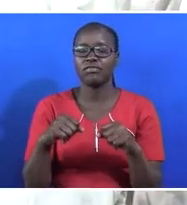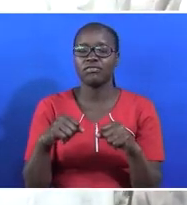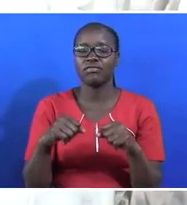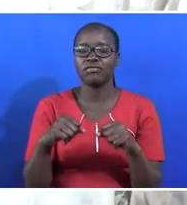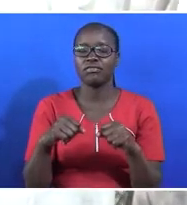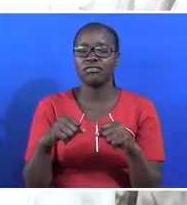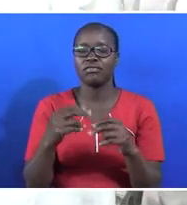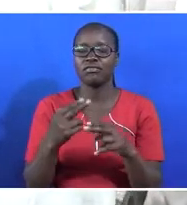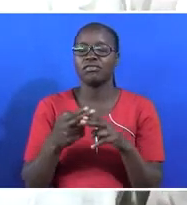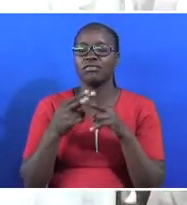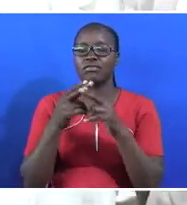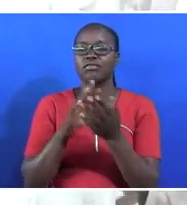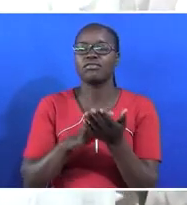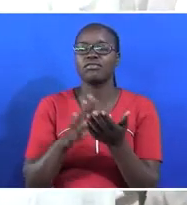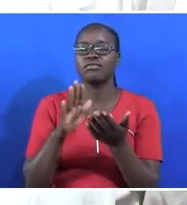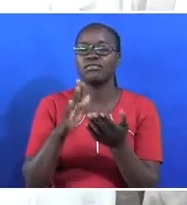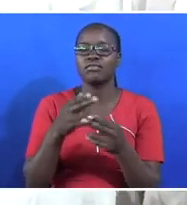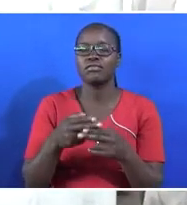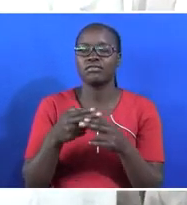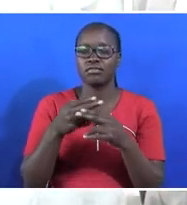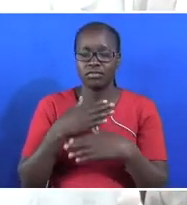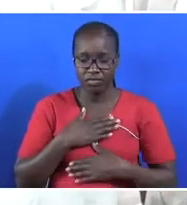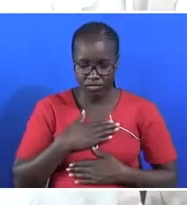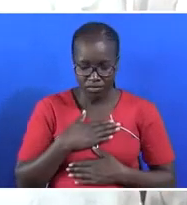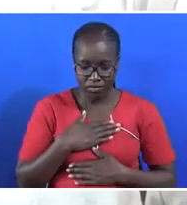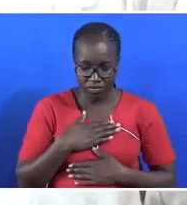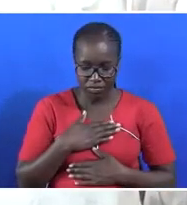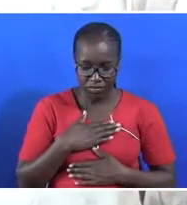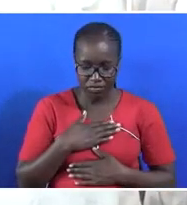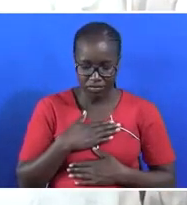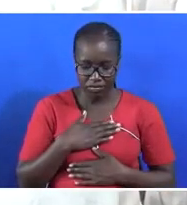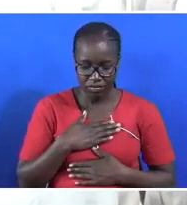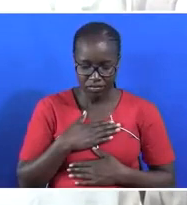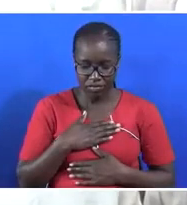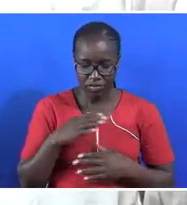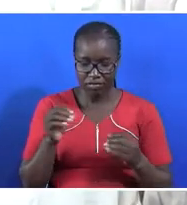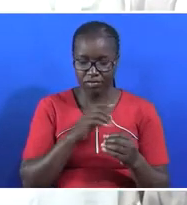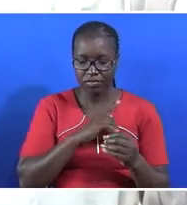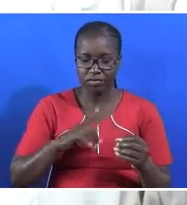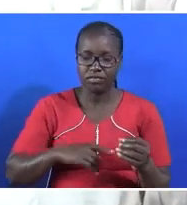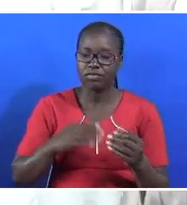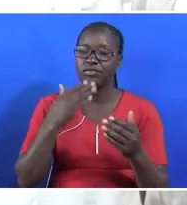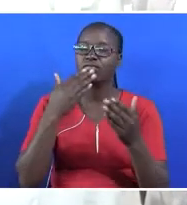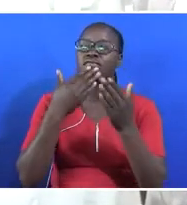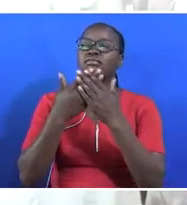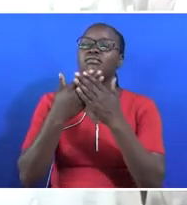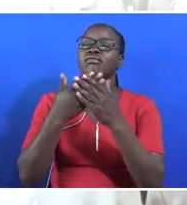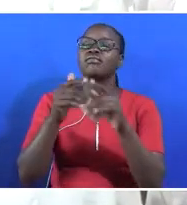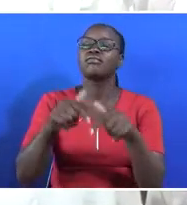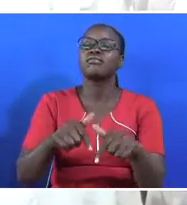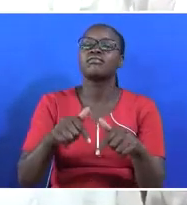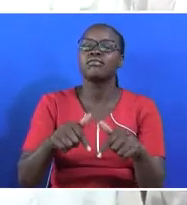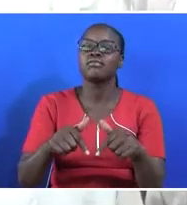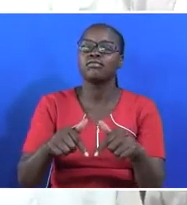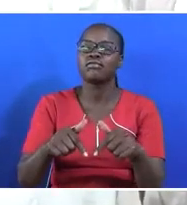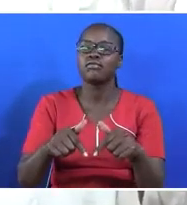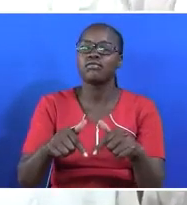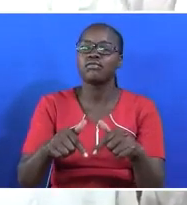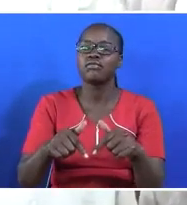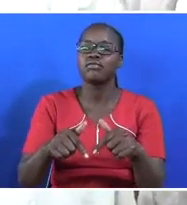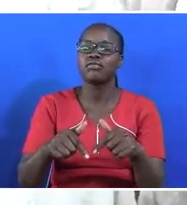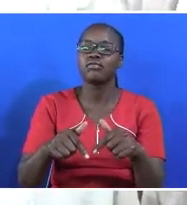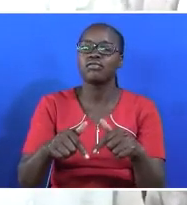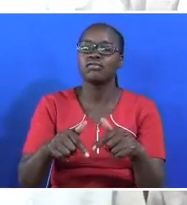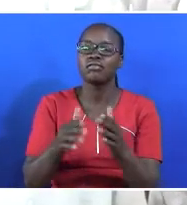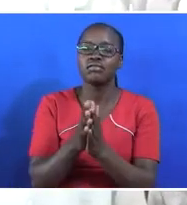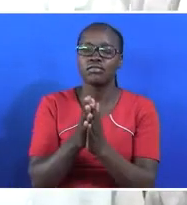May your name be glorified, and may your name be honored. Oh Lord, I thank thee for this day was meant for but